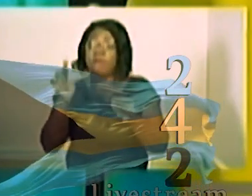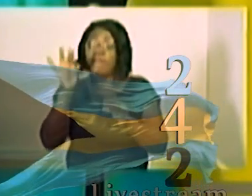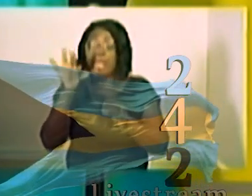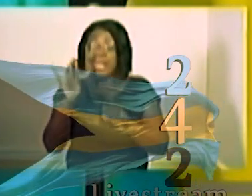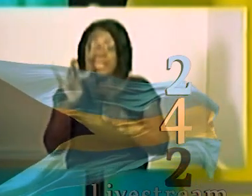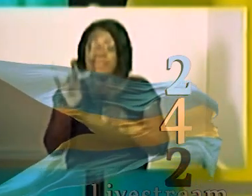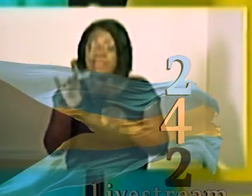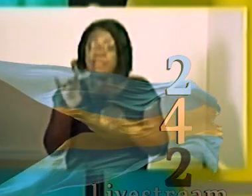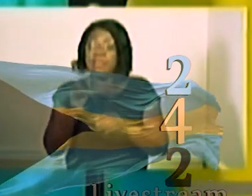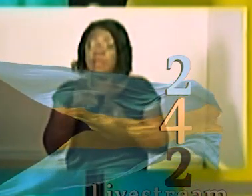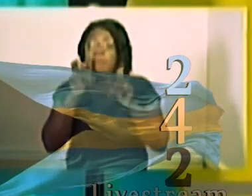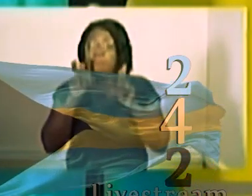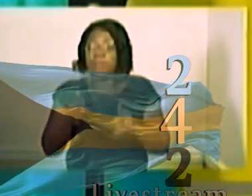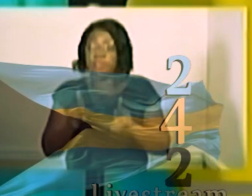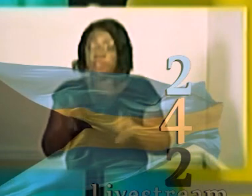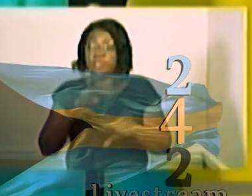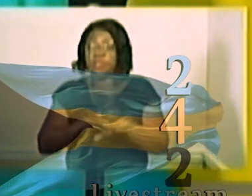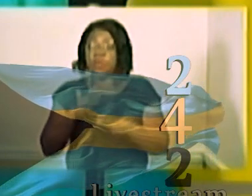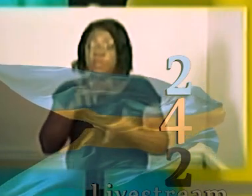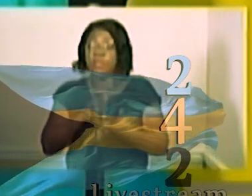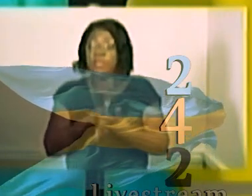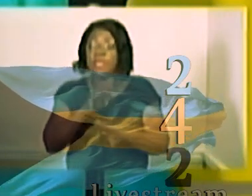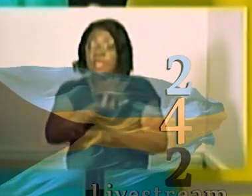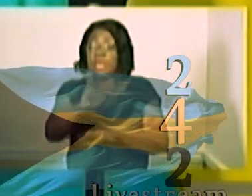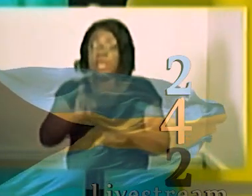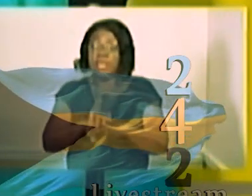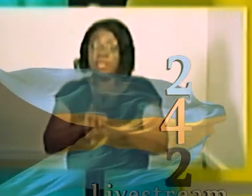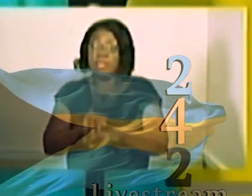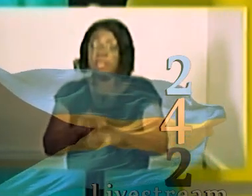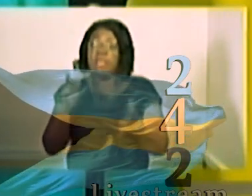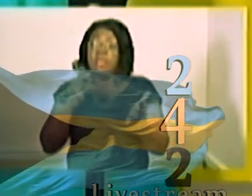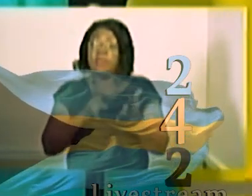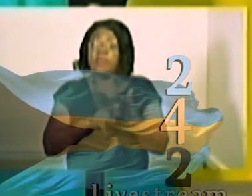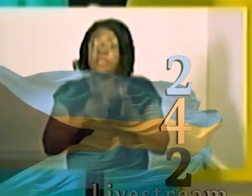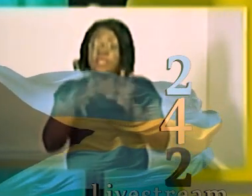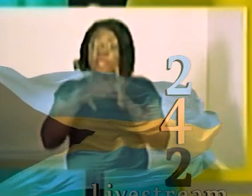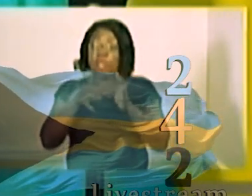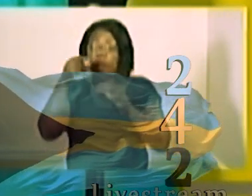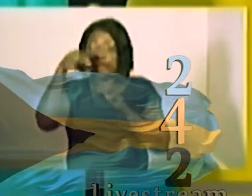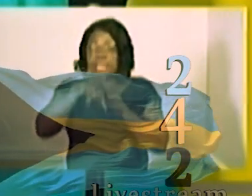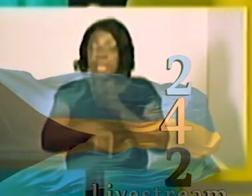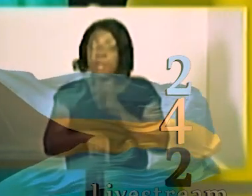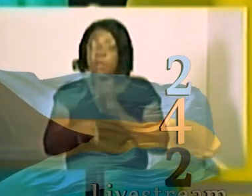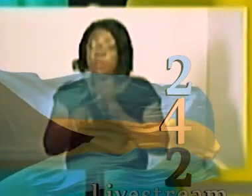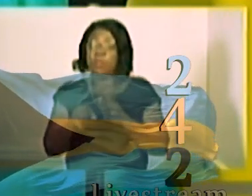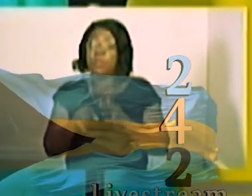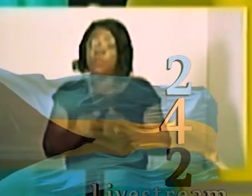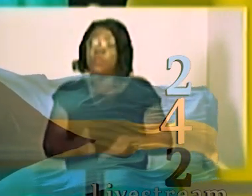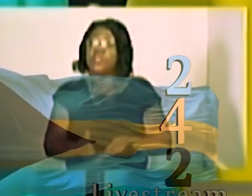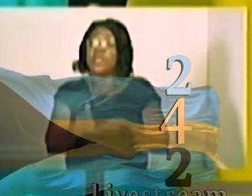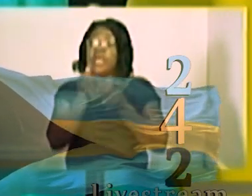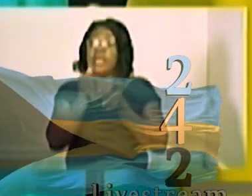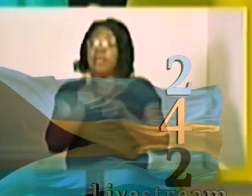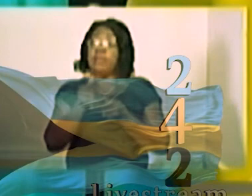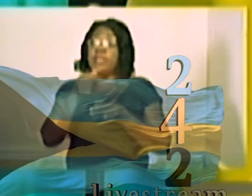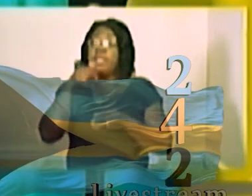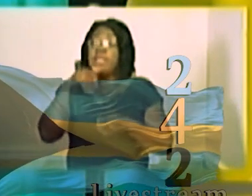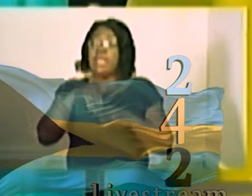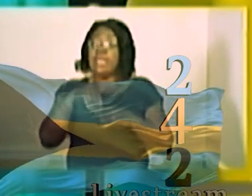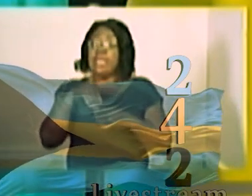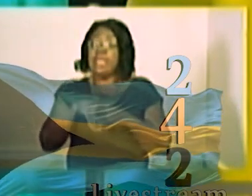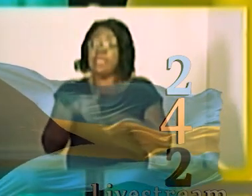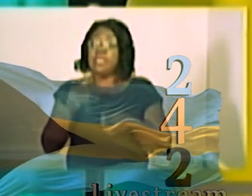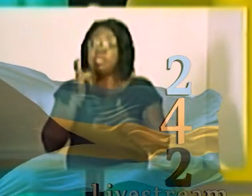The results are pending. This lockdown was implemented to assist in the containment and